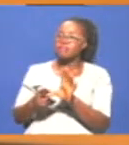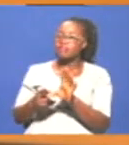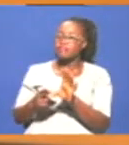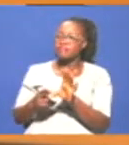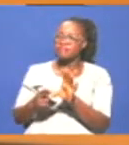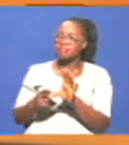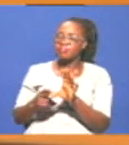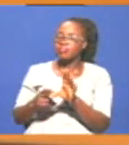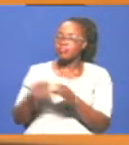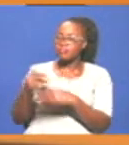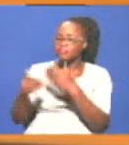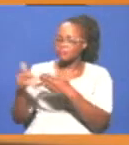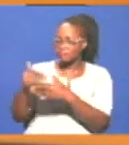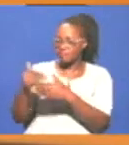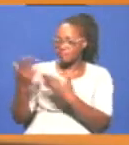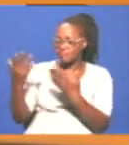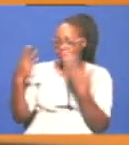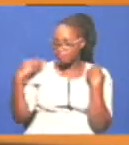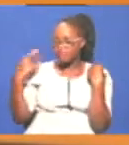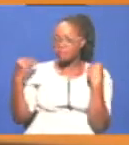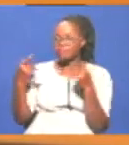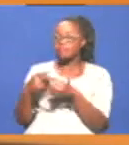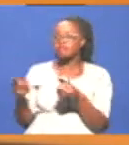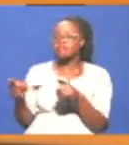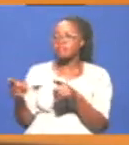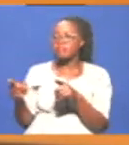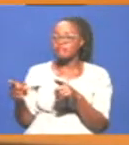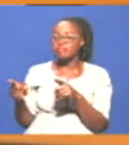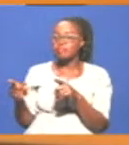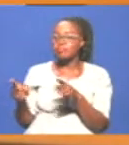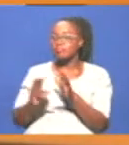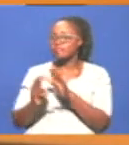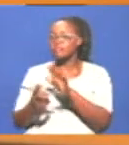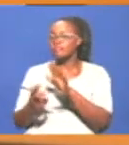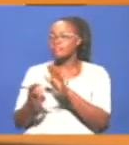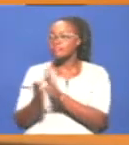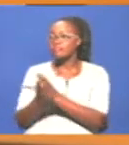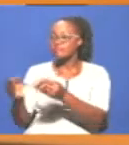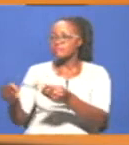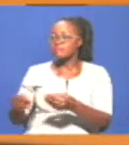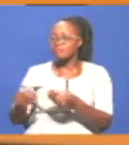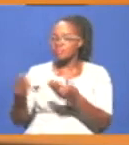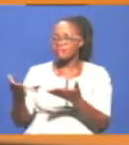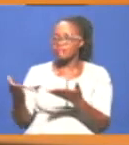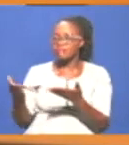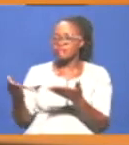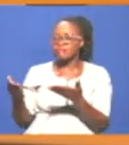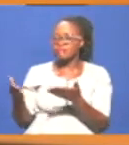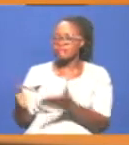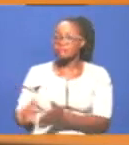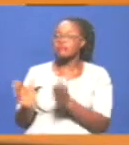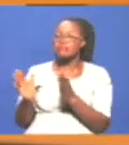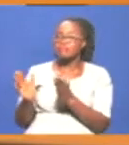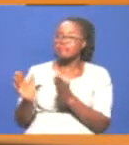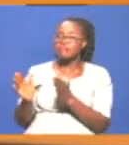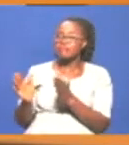in the building aspects of the game. But in terms of contact, which actually really gives you a way in which you